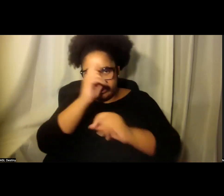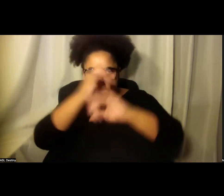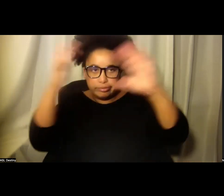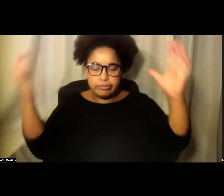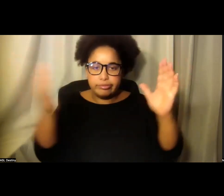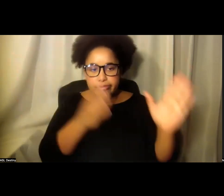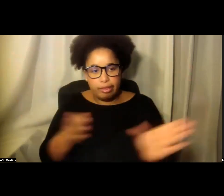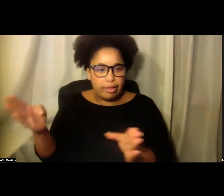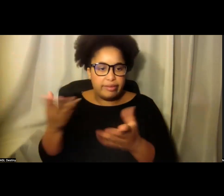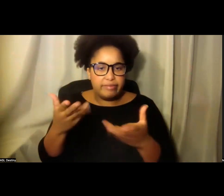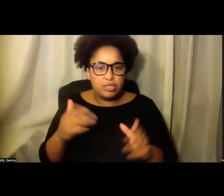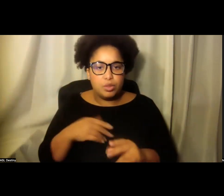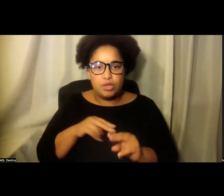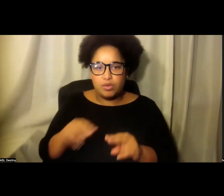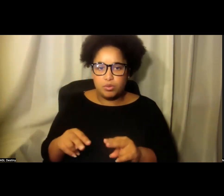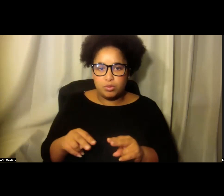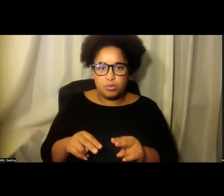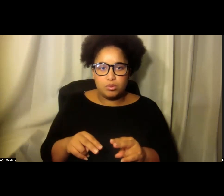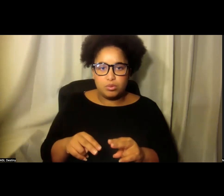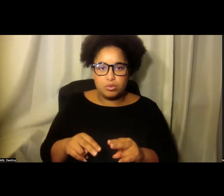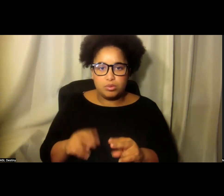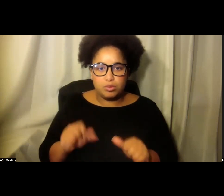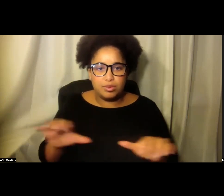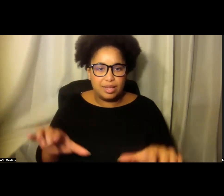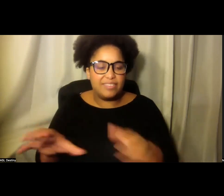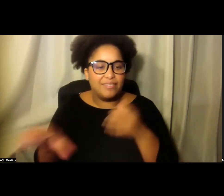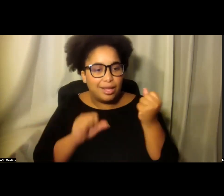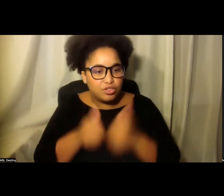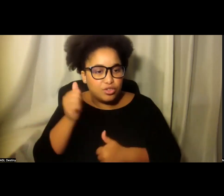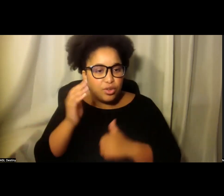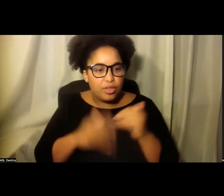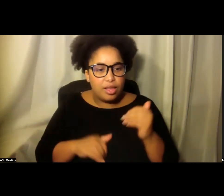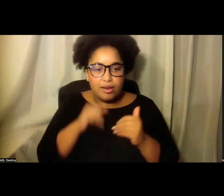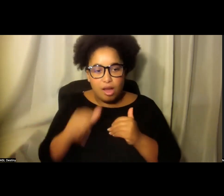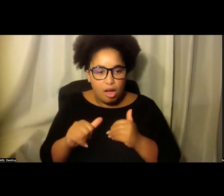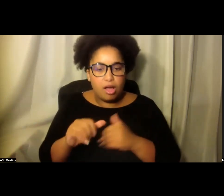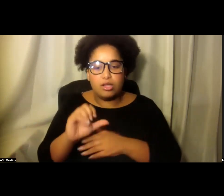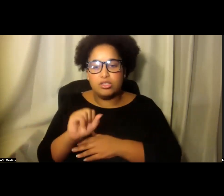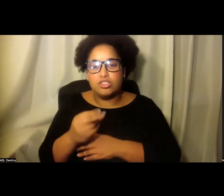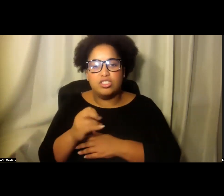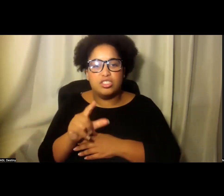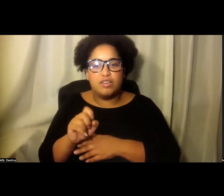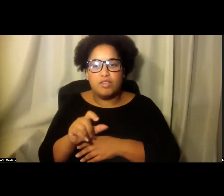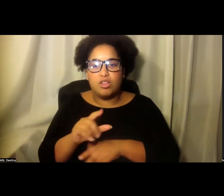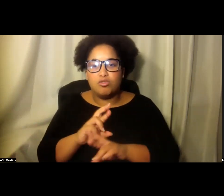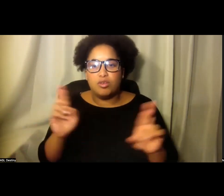We tend to look at those as being able to essentially be enacted much quicker than a non-shovel ready project, which may not have